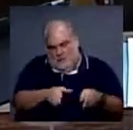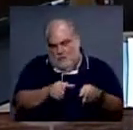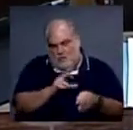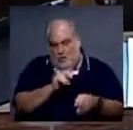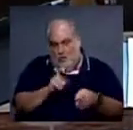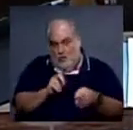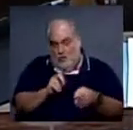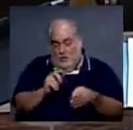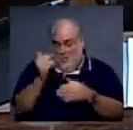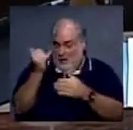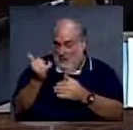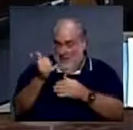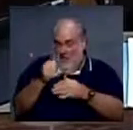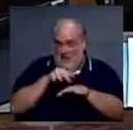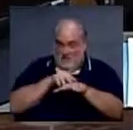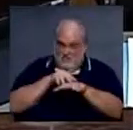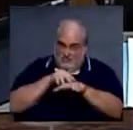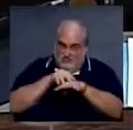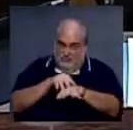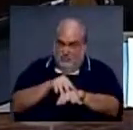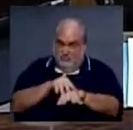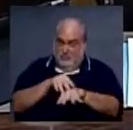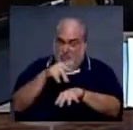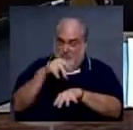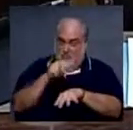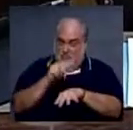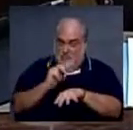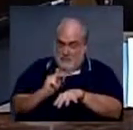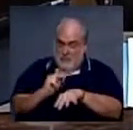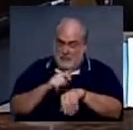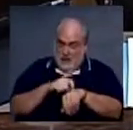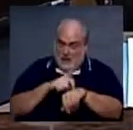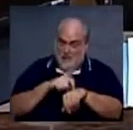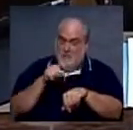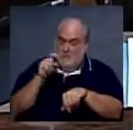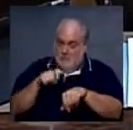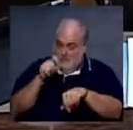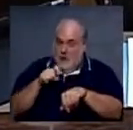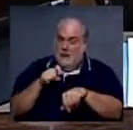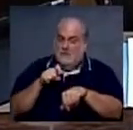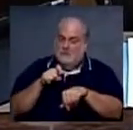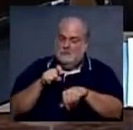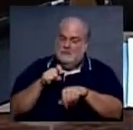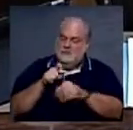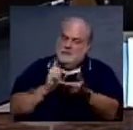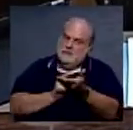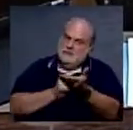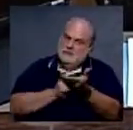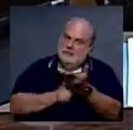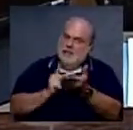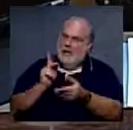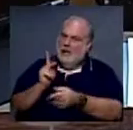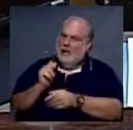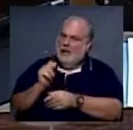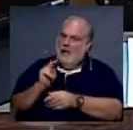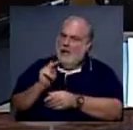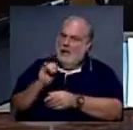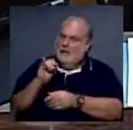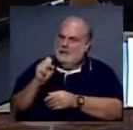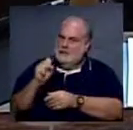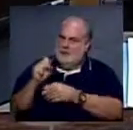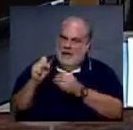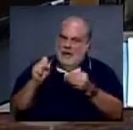even now it's congested at peak times. And we definitely need to address the stacking issue at Canis and Bowman.